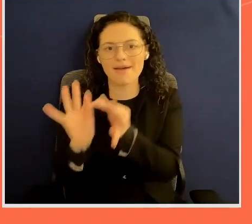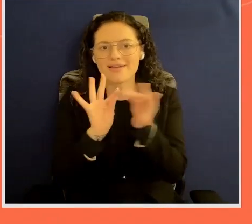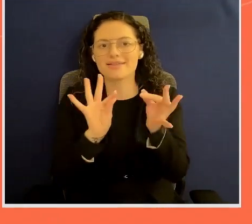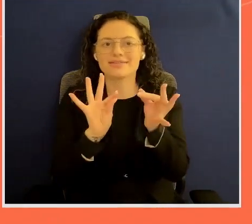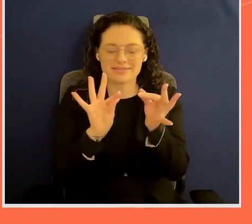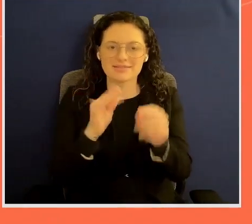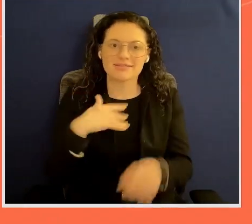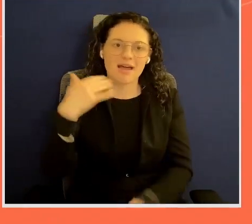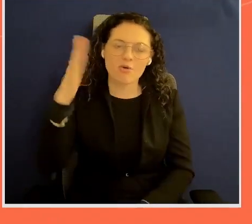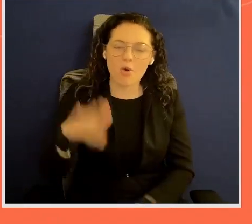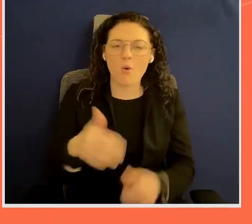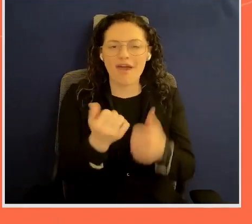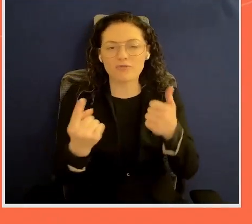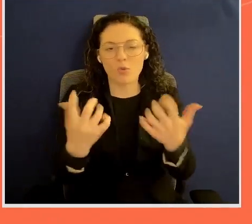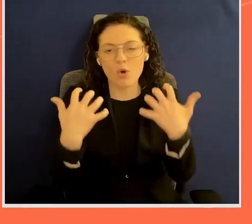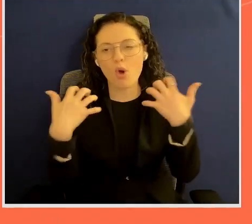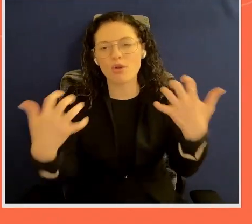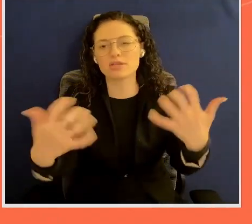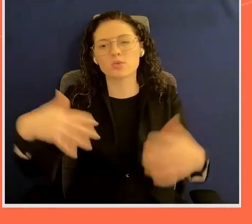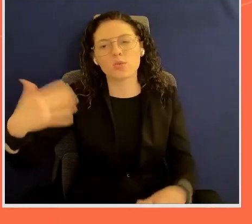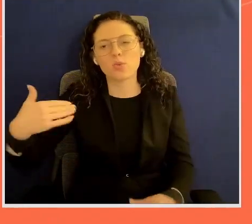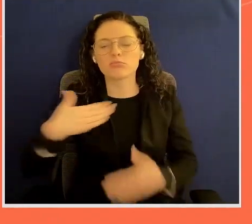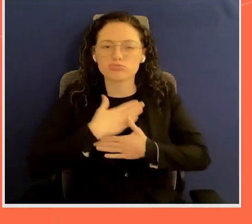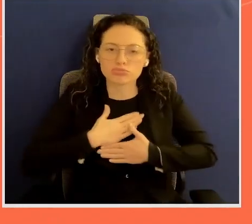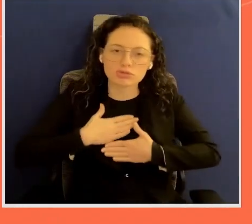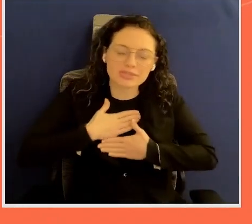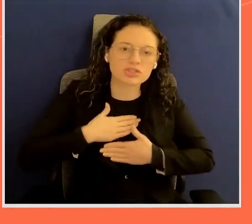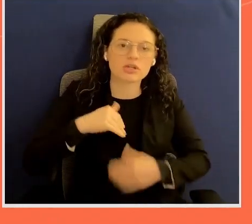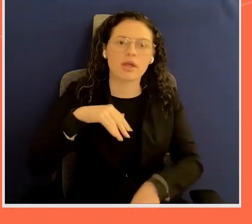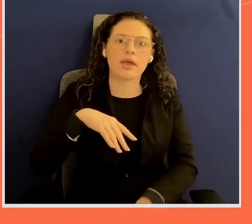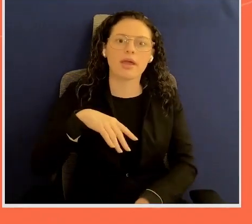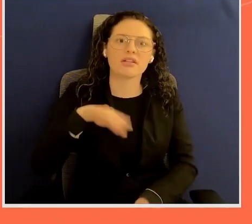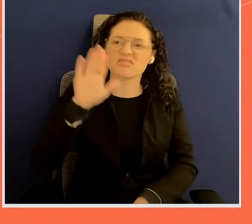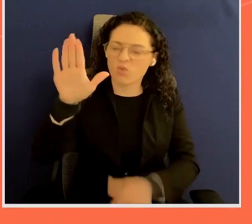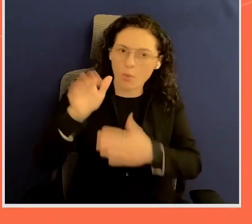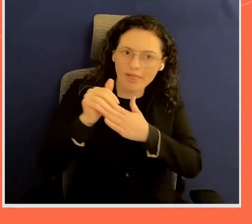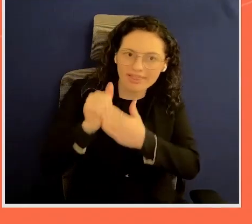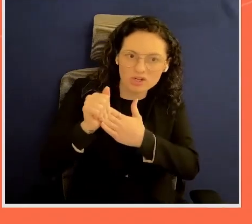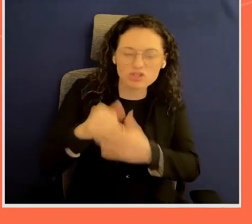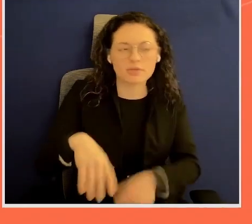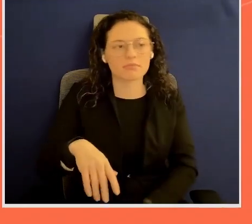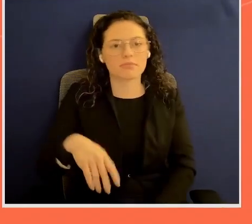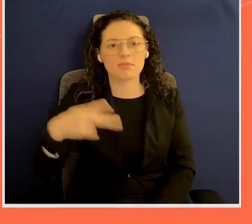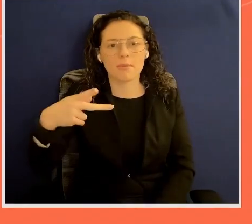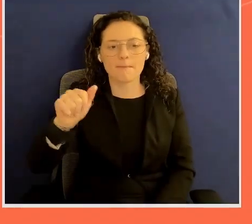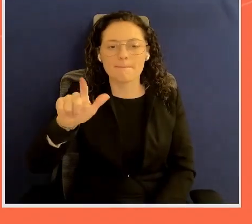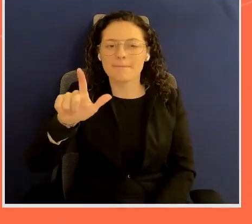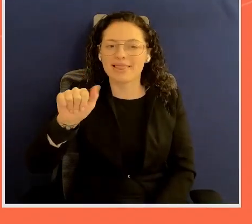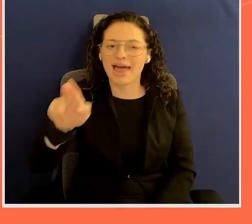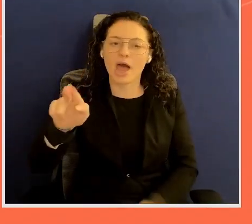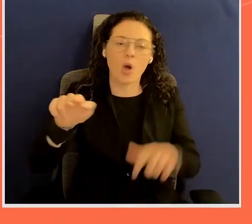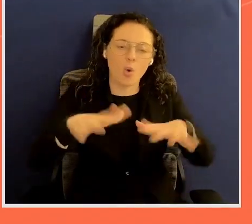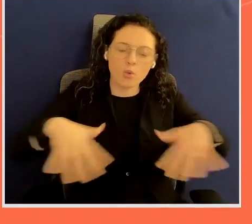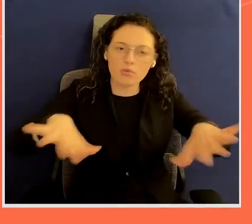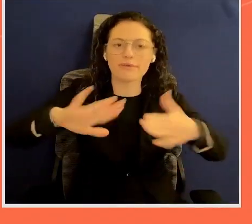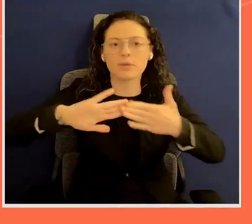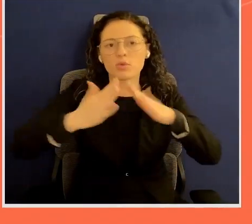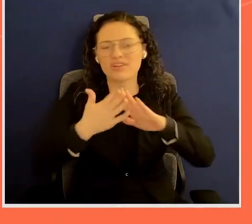of the partnerships with the United States, led by Special Envoy Kerry, and the